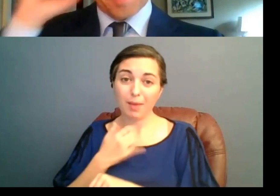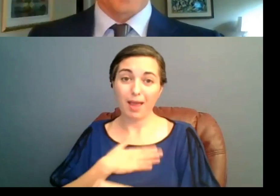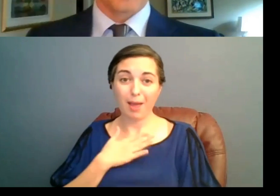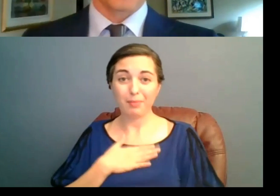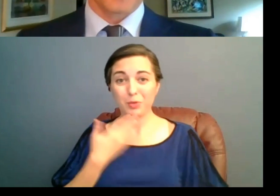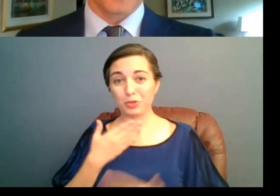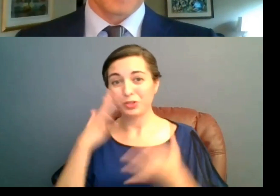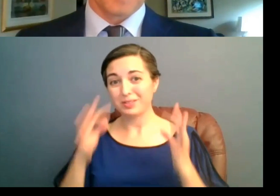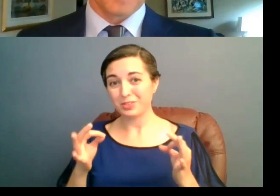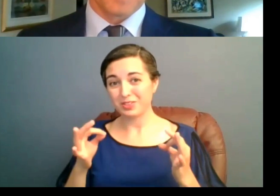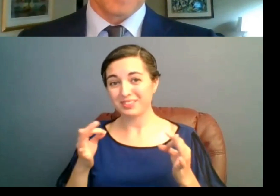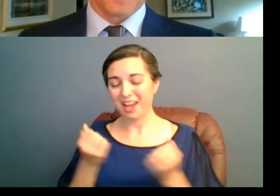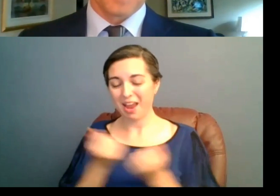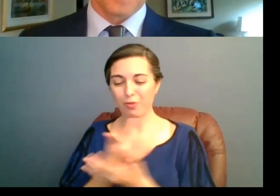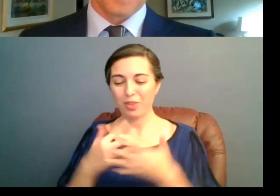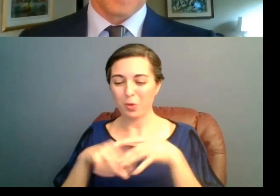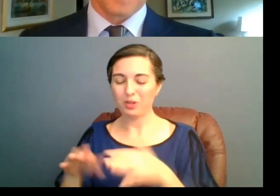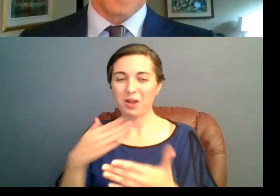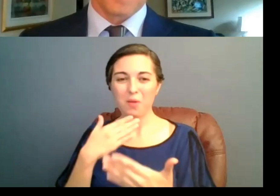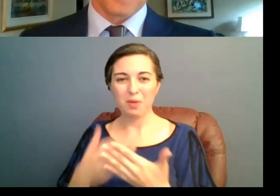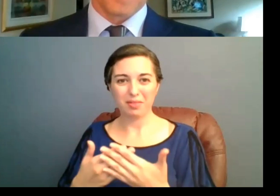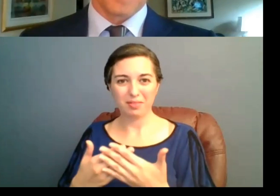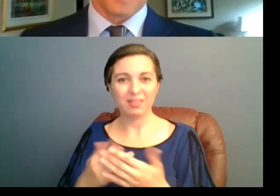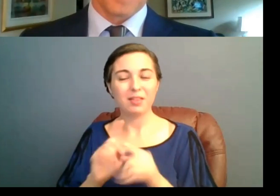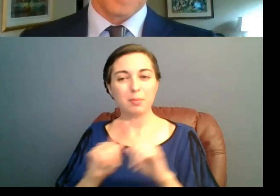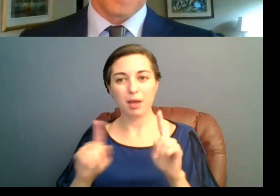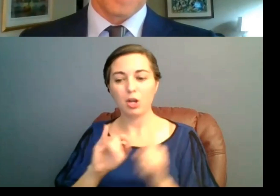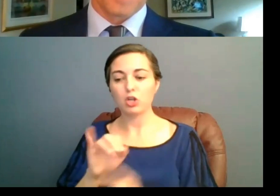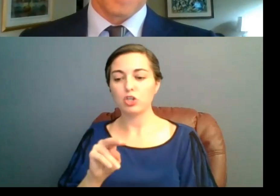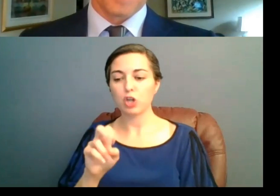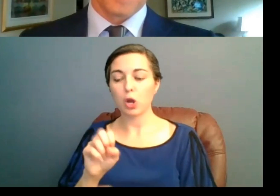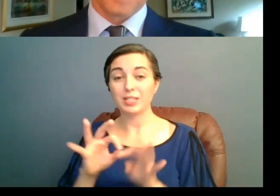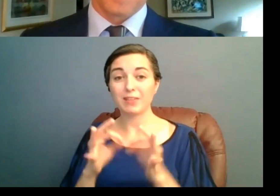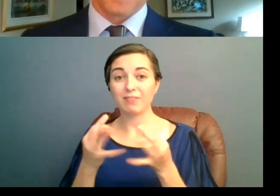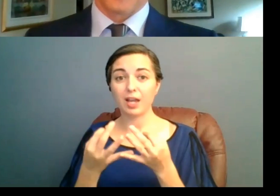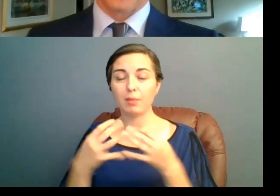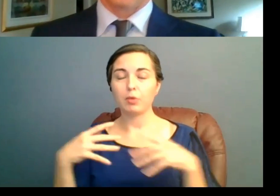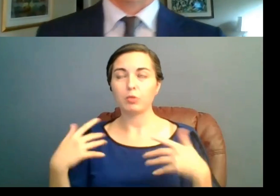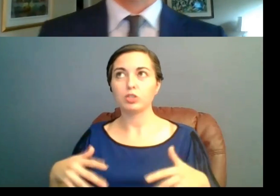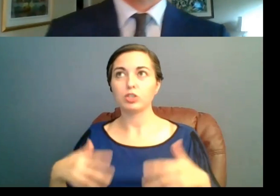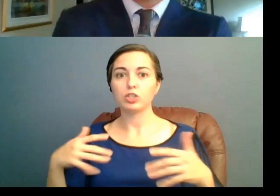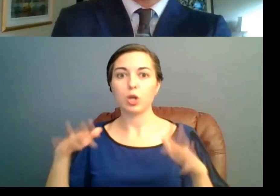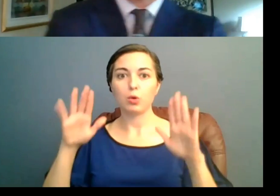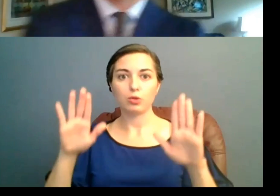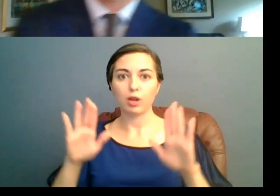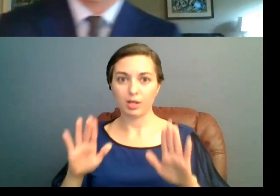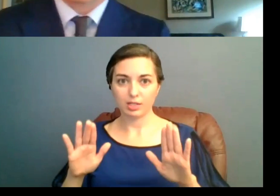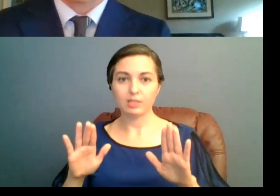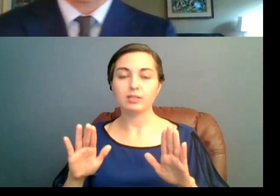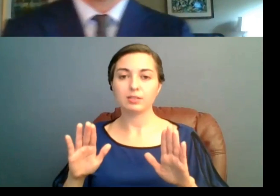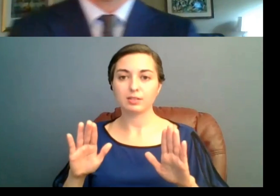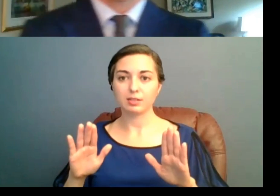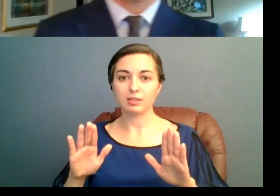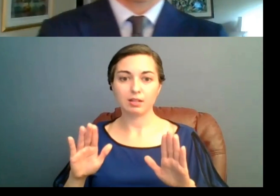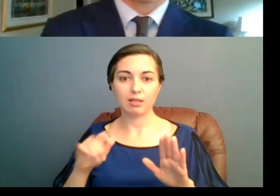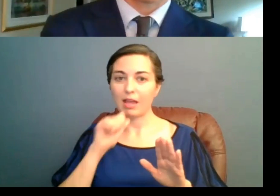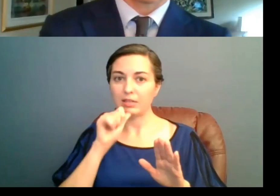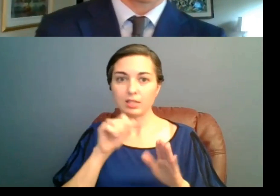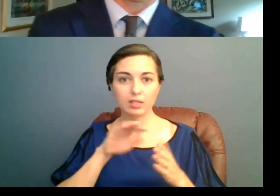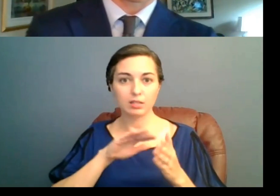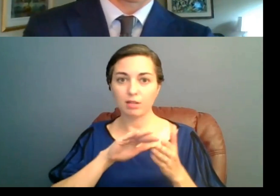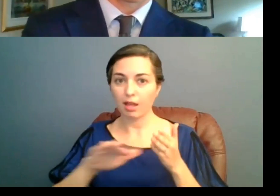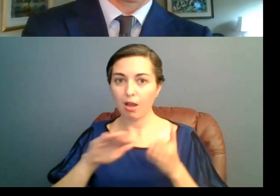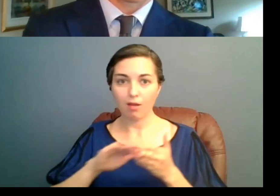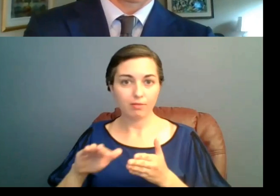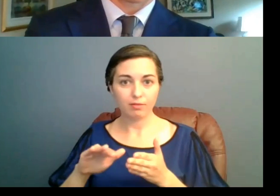it. Everything worked out really well, but the Jones family was so great. They didn't end up laying off any of our